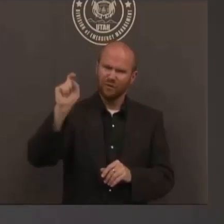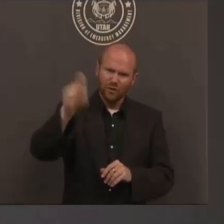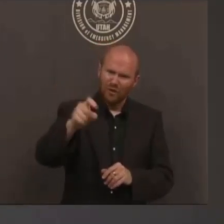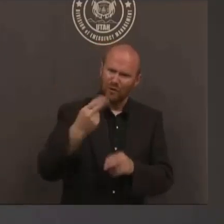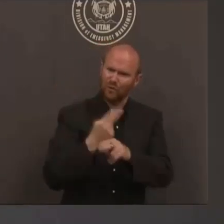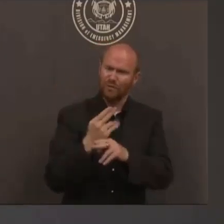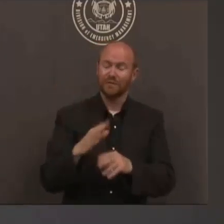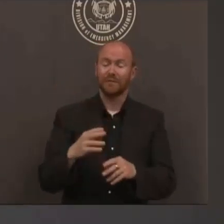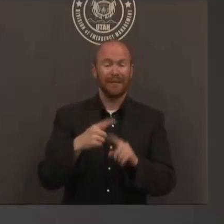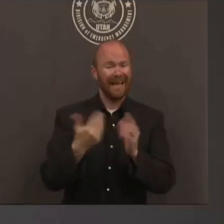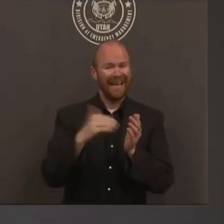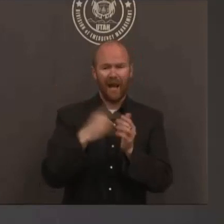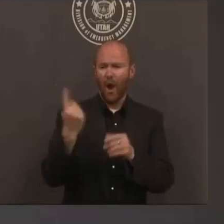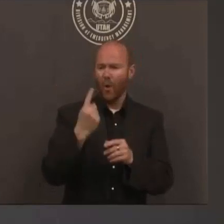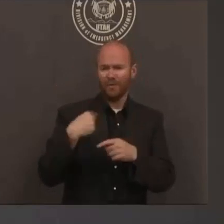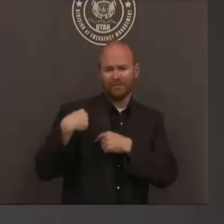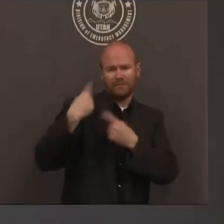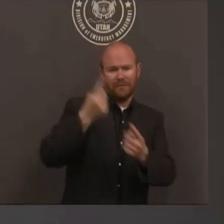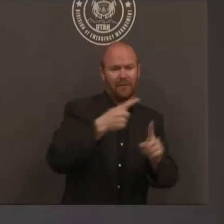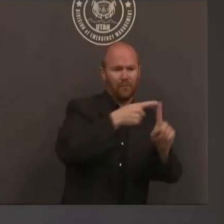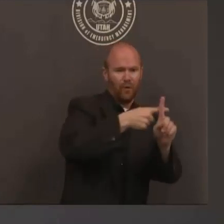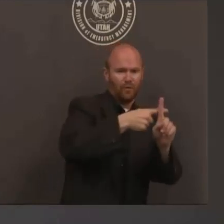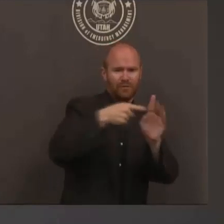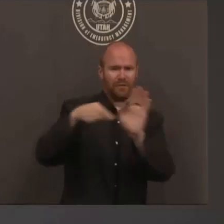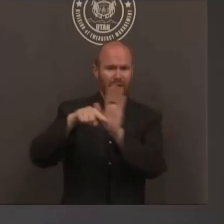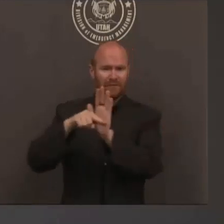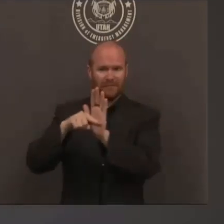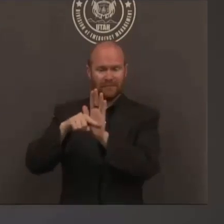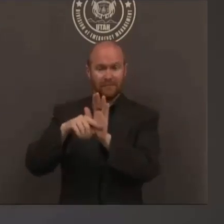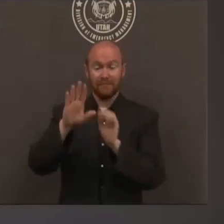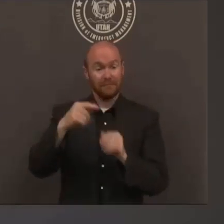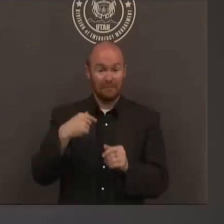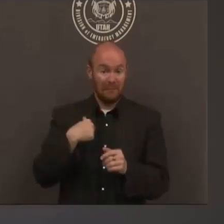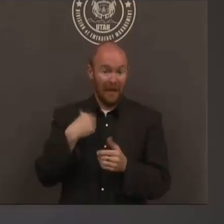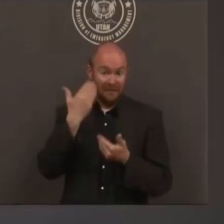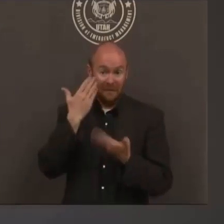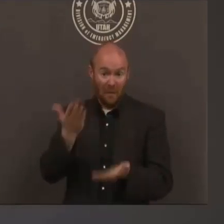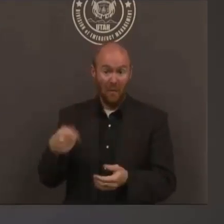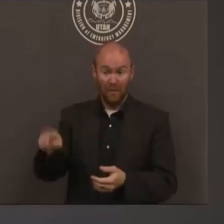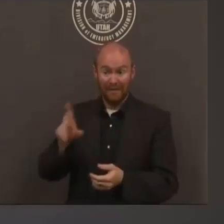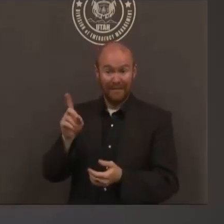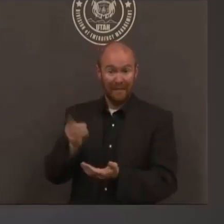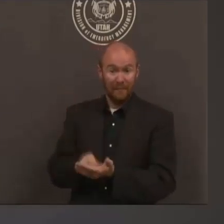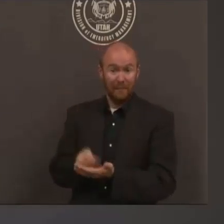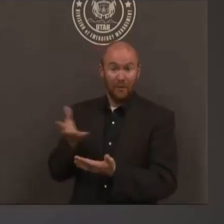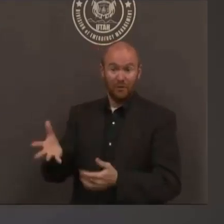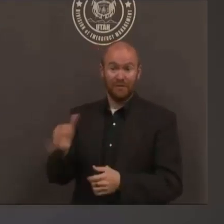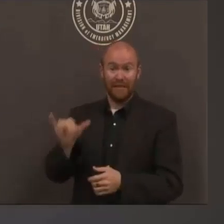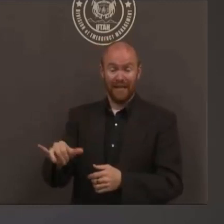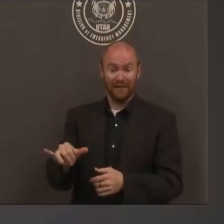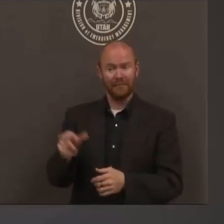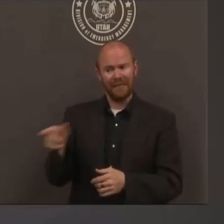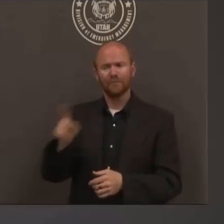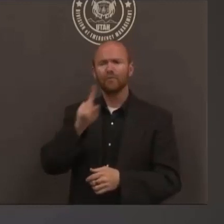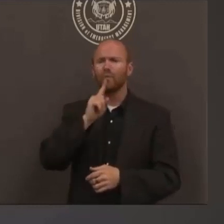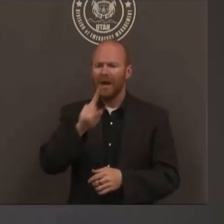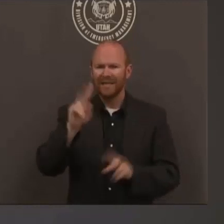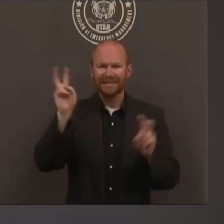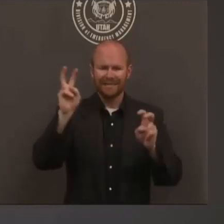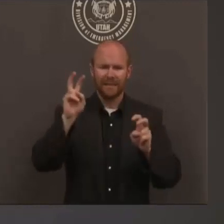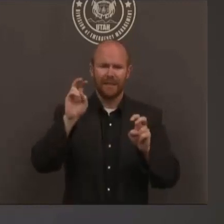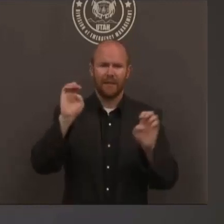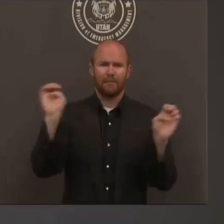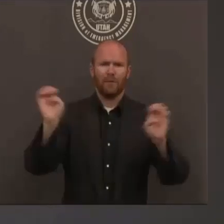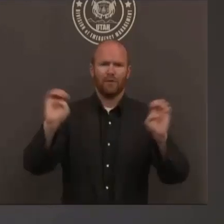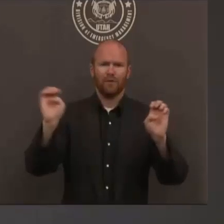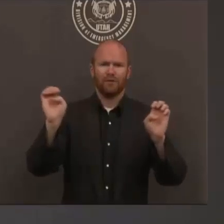cons happening, unbeknownst to me, that we actually had, of course, we had this emergency authorization that we